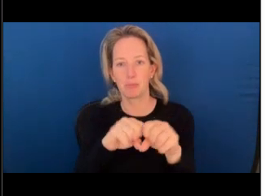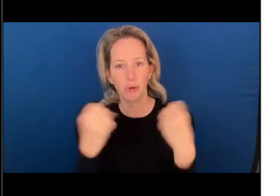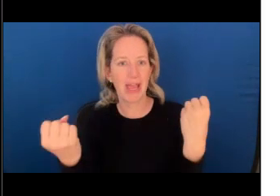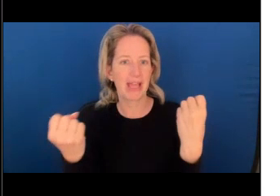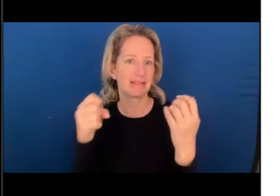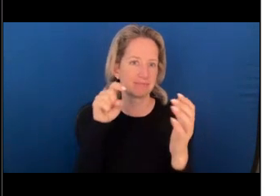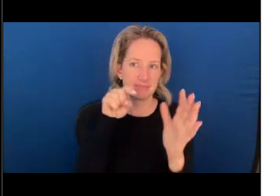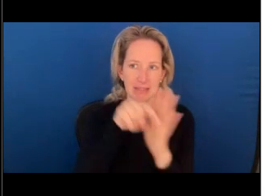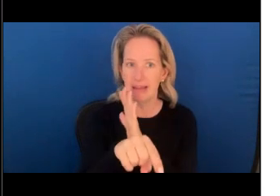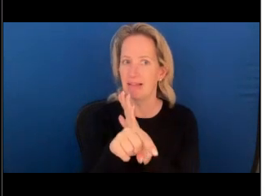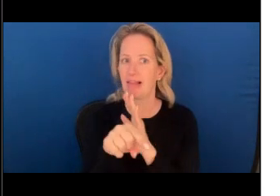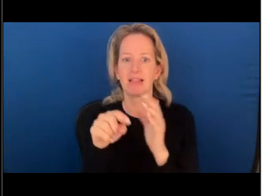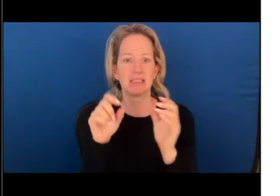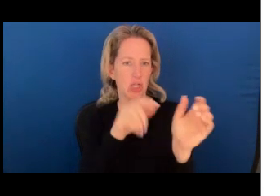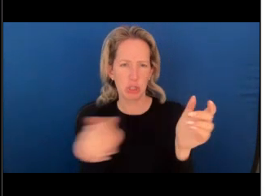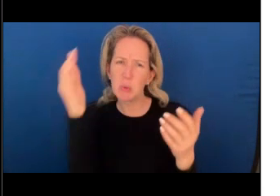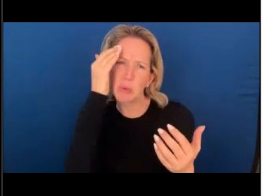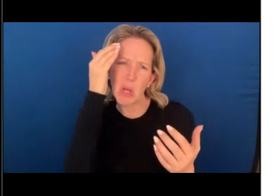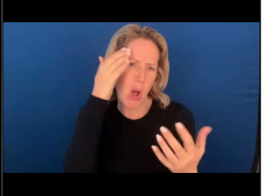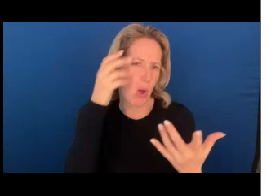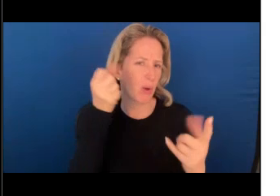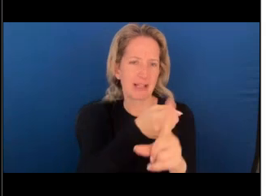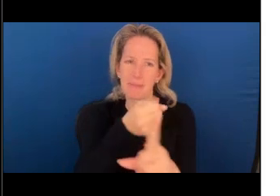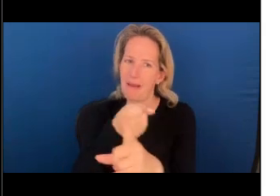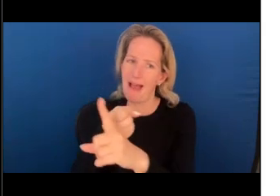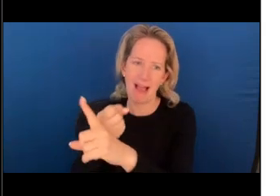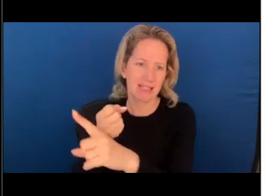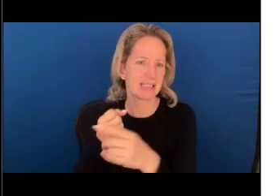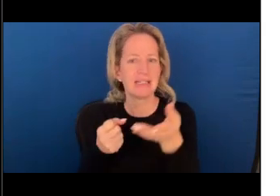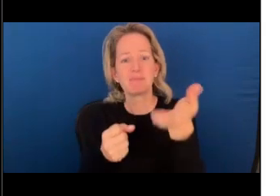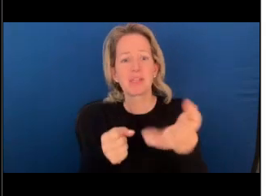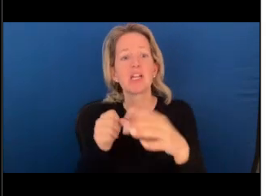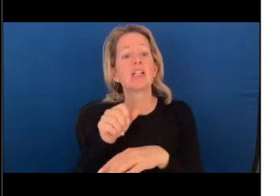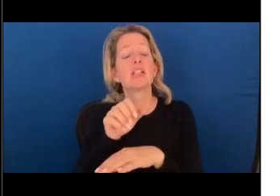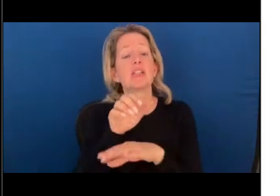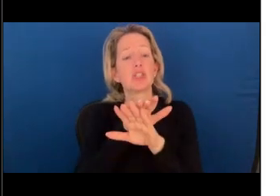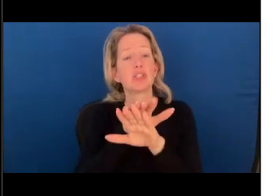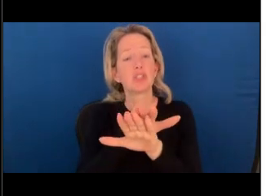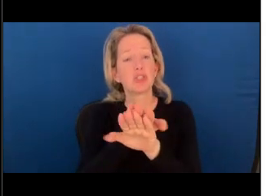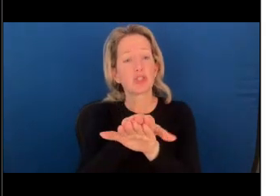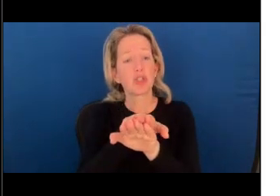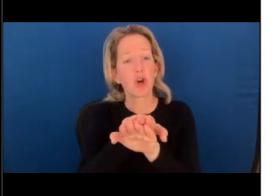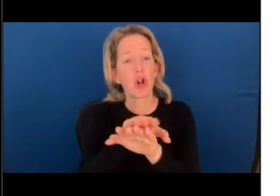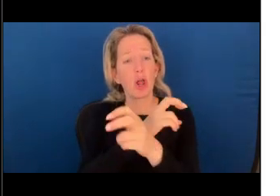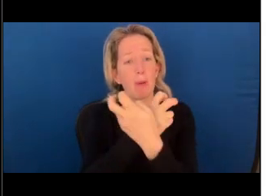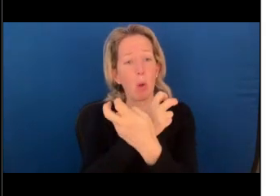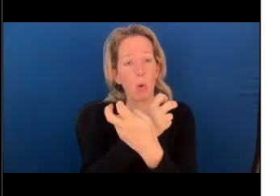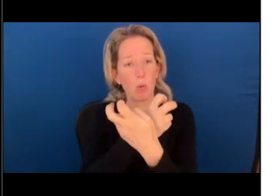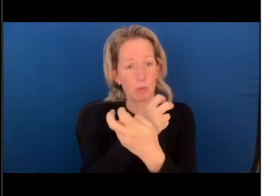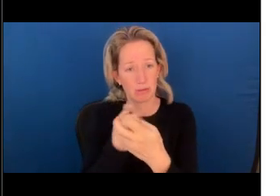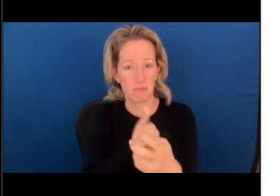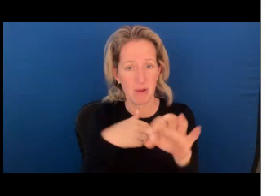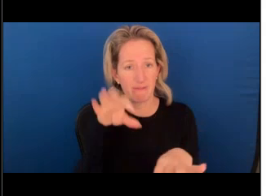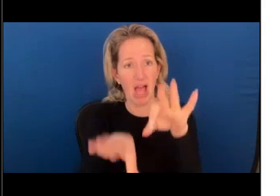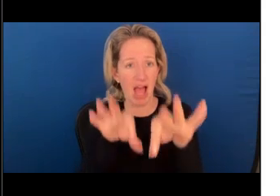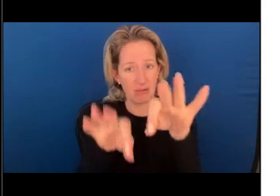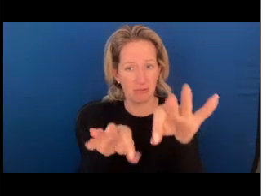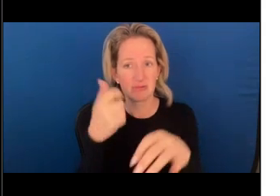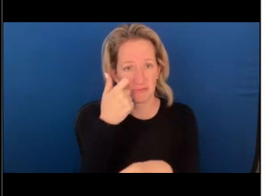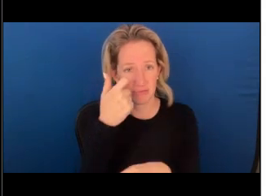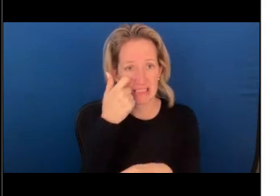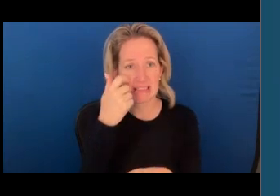the impacts of stuff like derelict fishing gear. These are some turtle bones that were found in some recent net events that we collected. Next